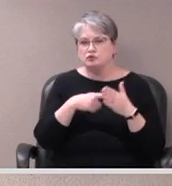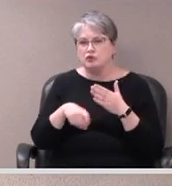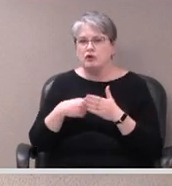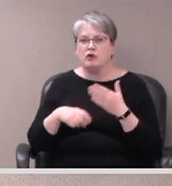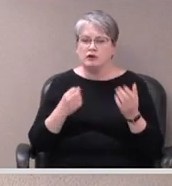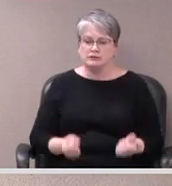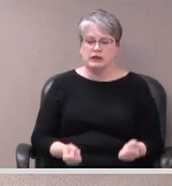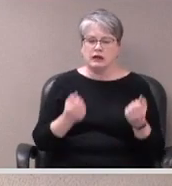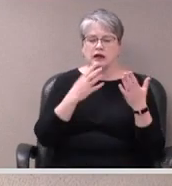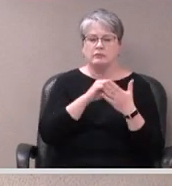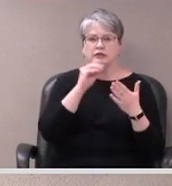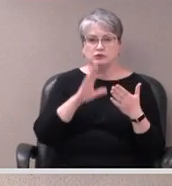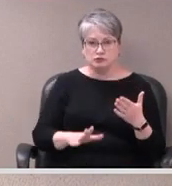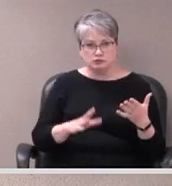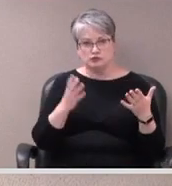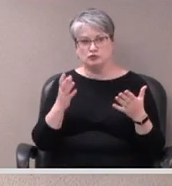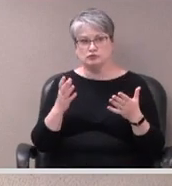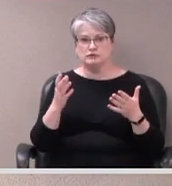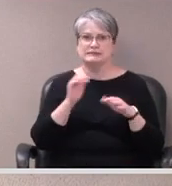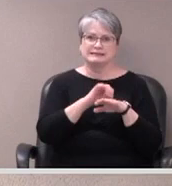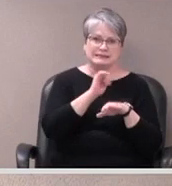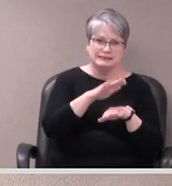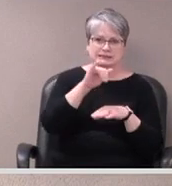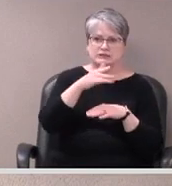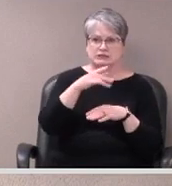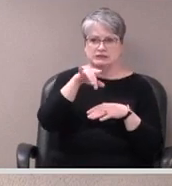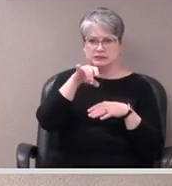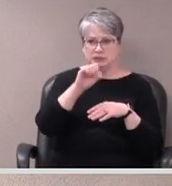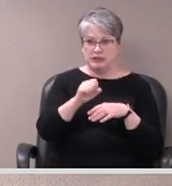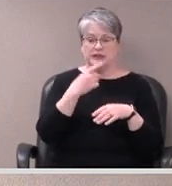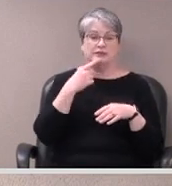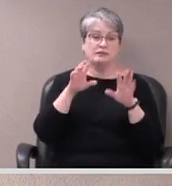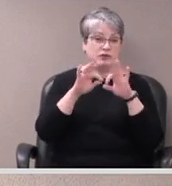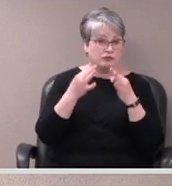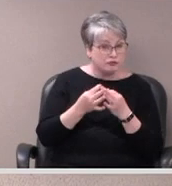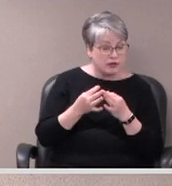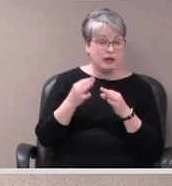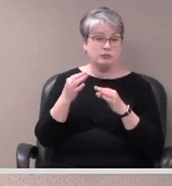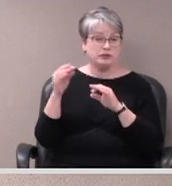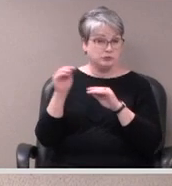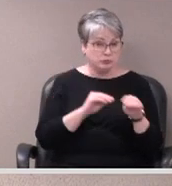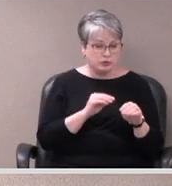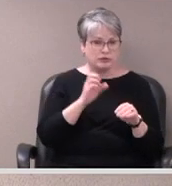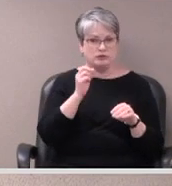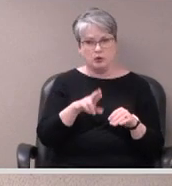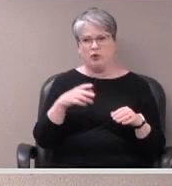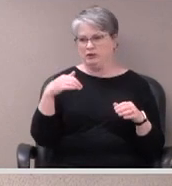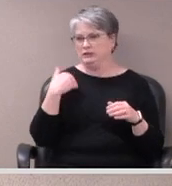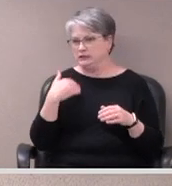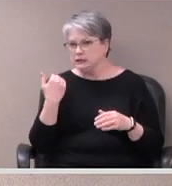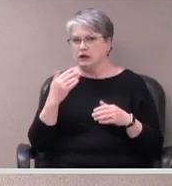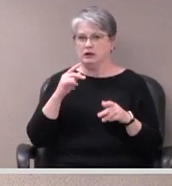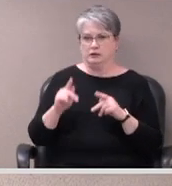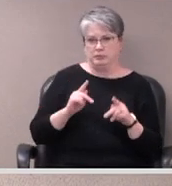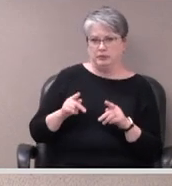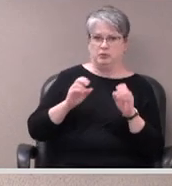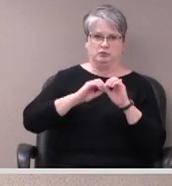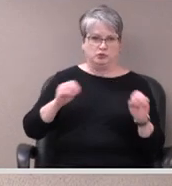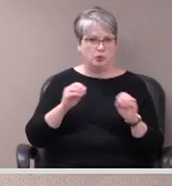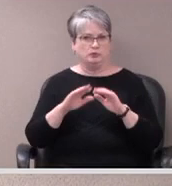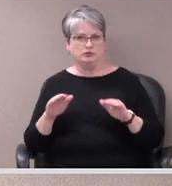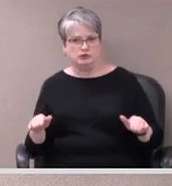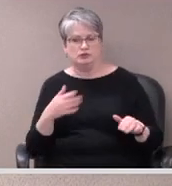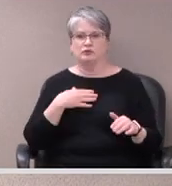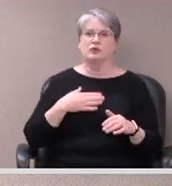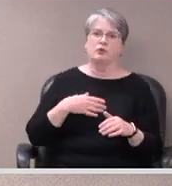students that we would have in JCPS, whether they're families that are moving in or, you know, younger people that don't have kids yet or